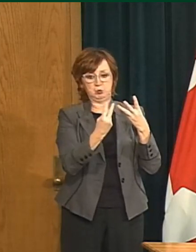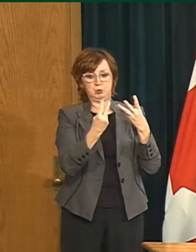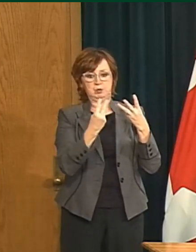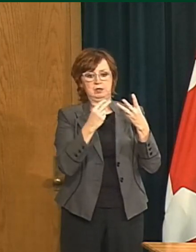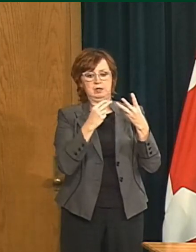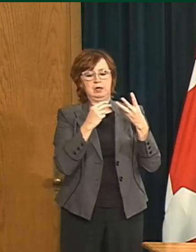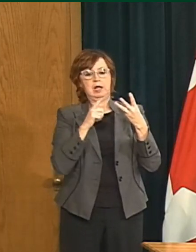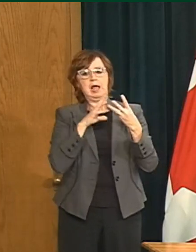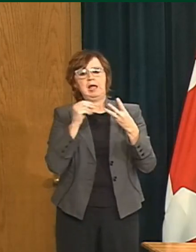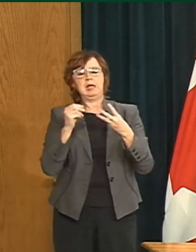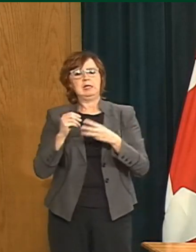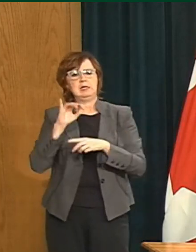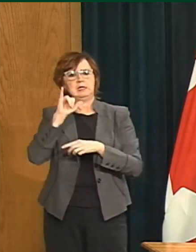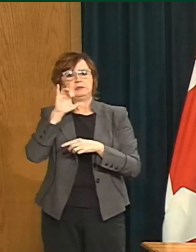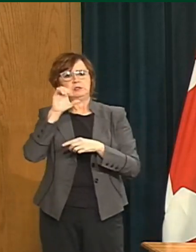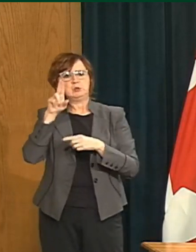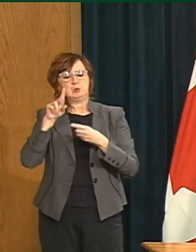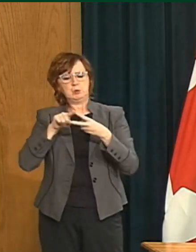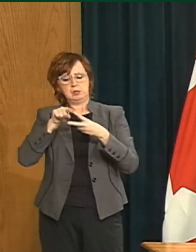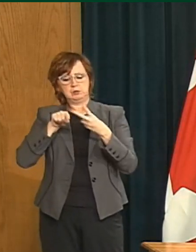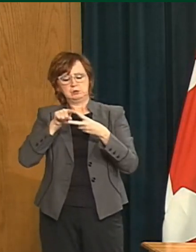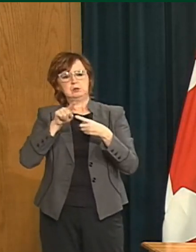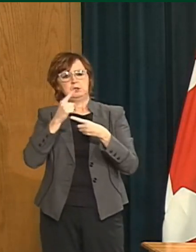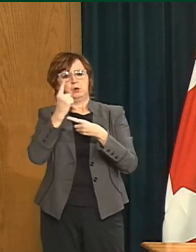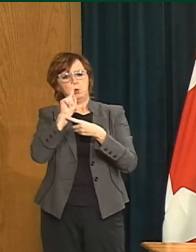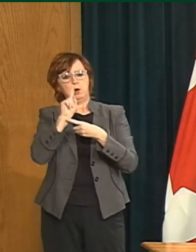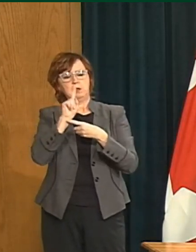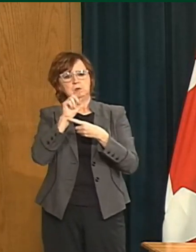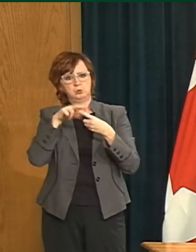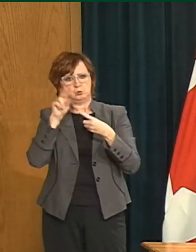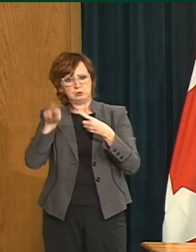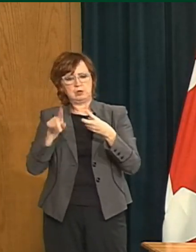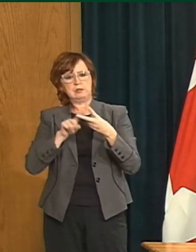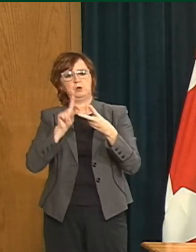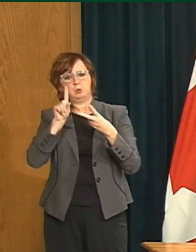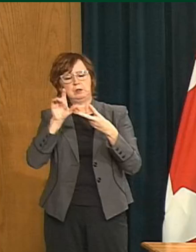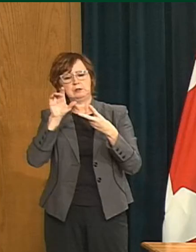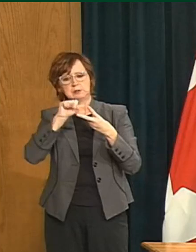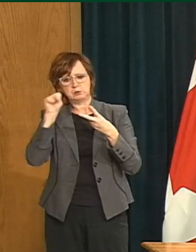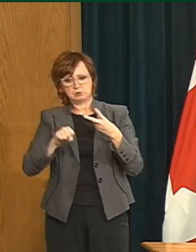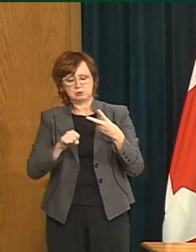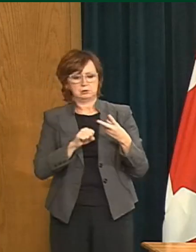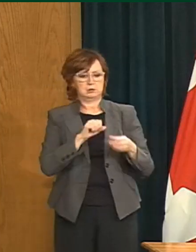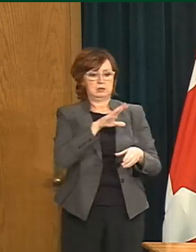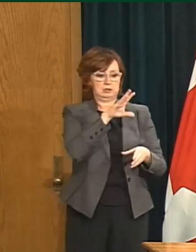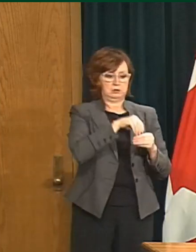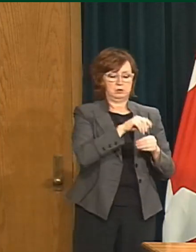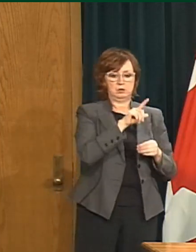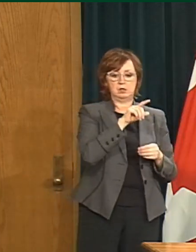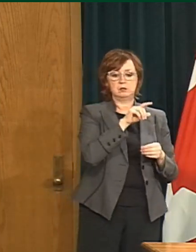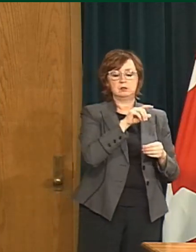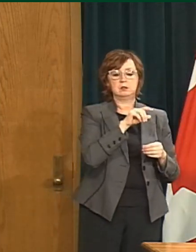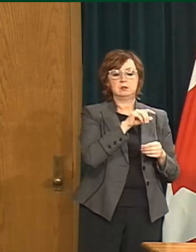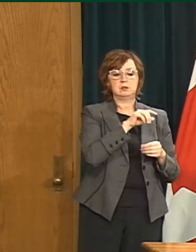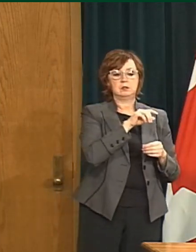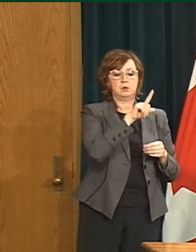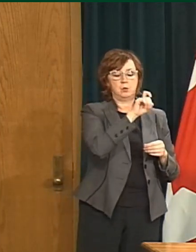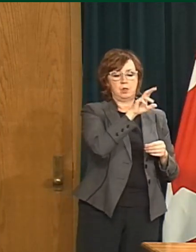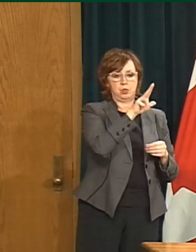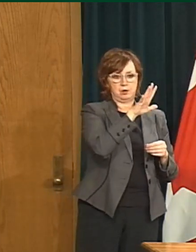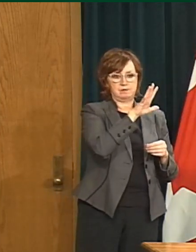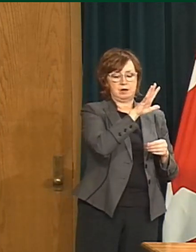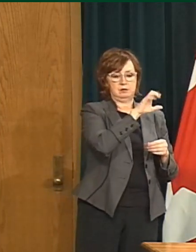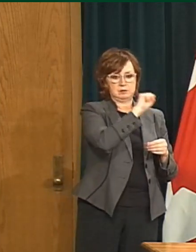in Saskatoon. Of the 271 confirmed cases, 135 are in Saskatoon, 56 Regina,